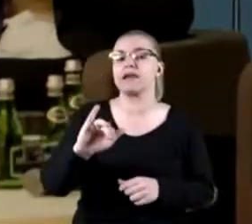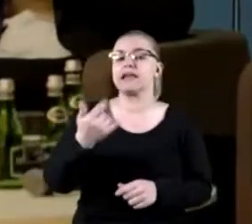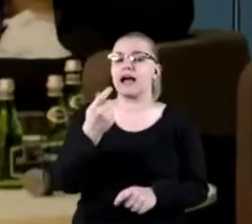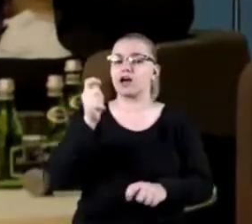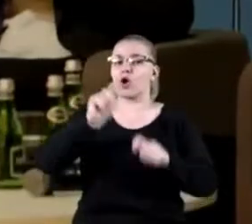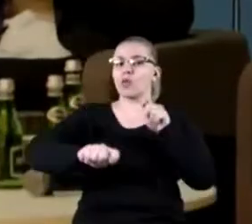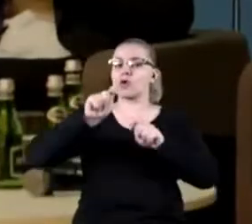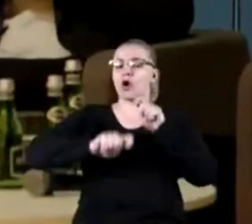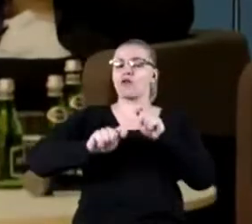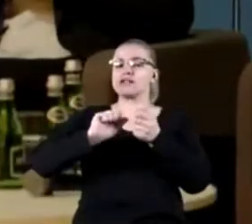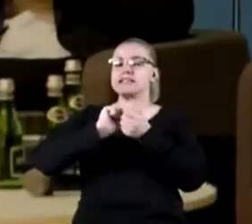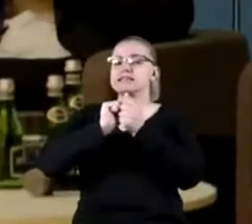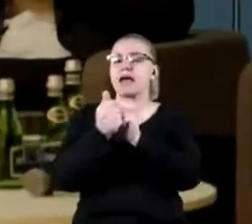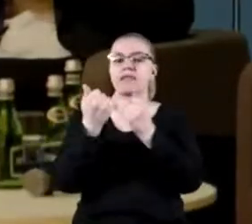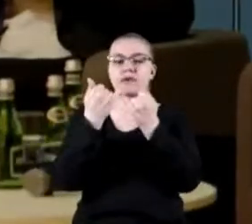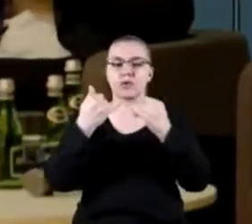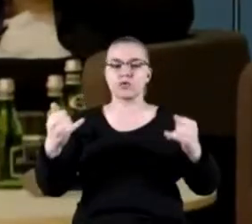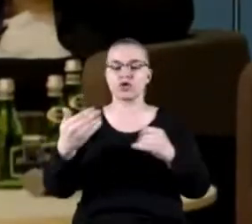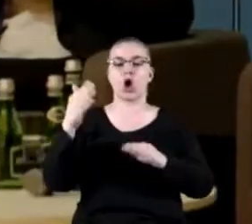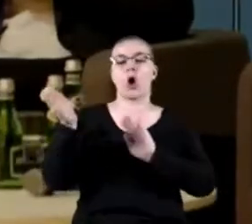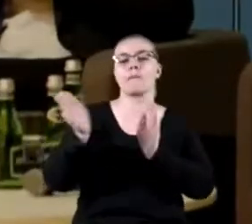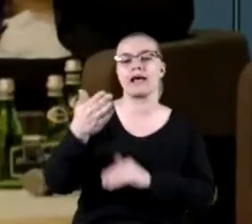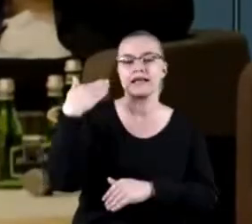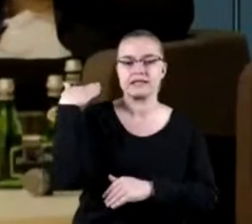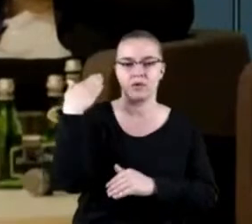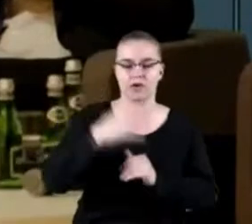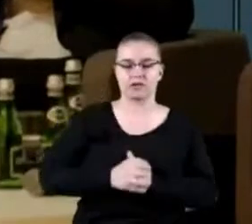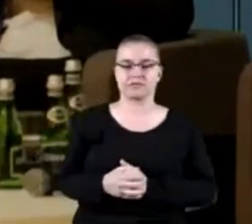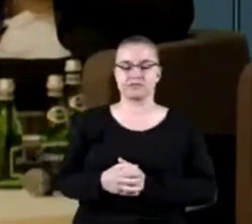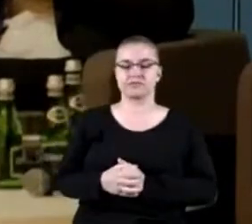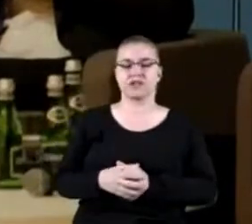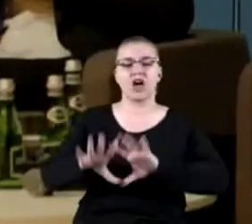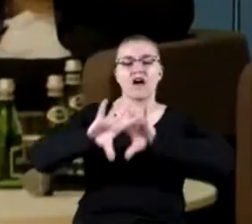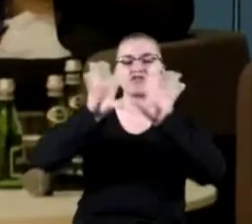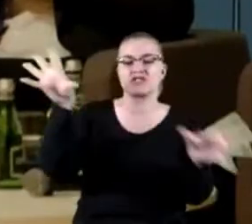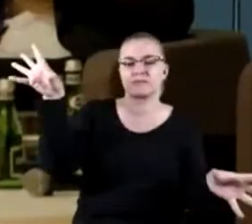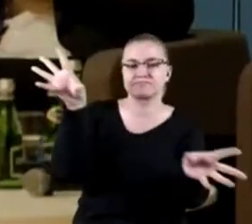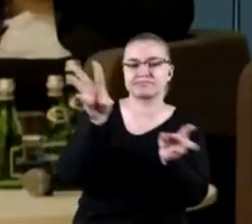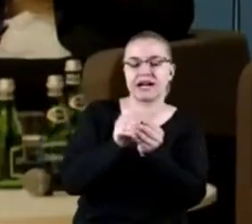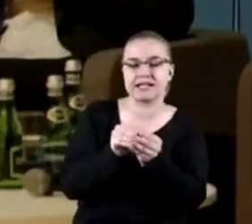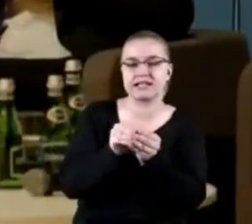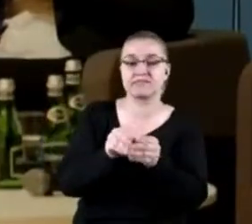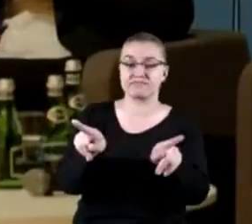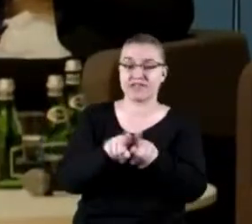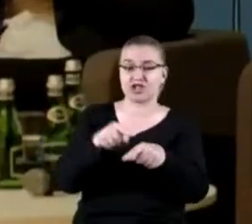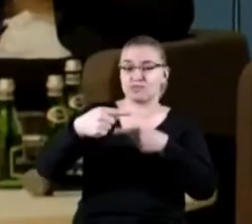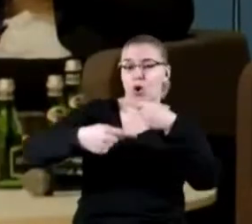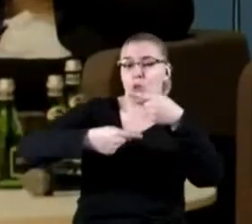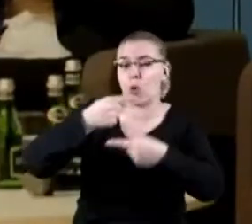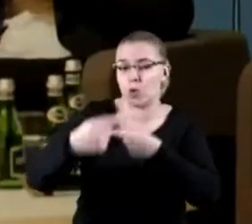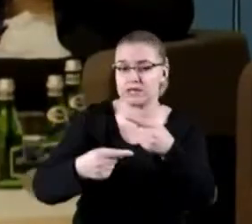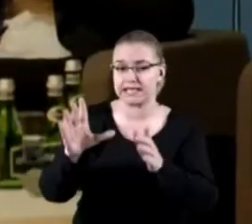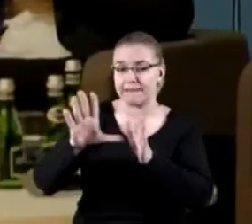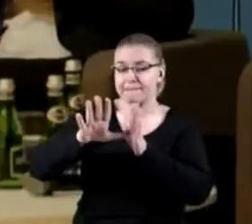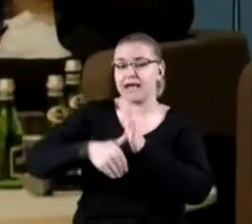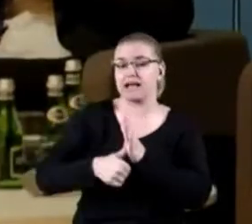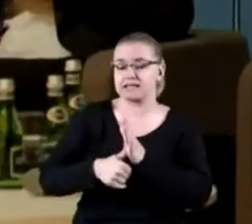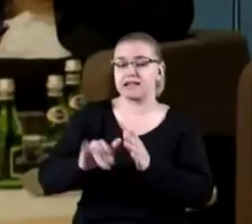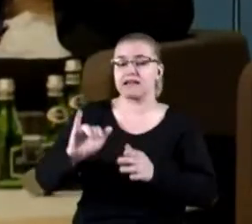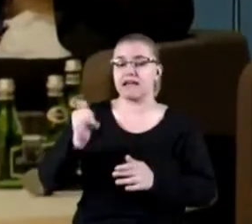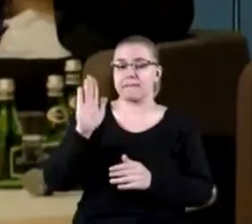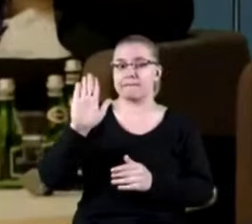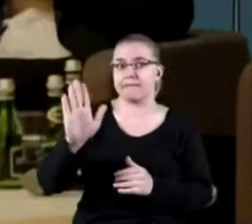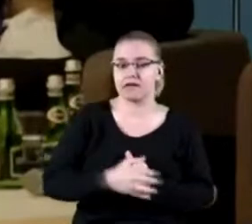with welfare. All these together, and the productivity of the city needs to be a component of the solutions. And I